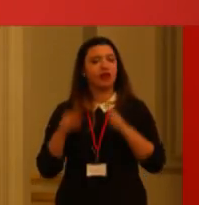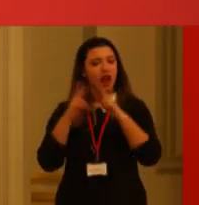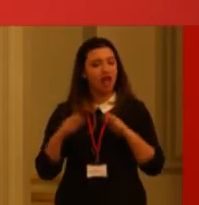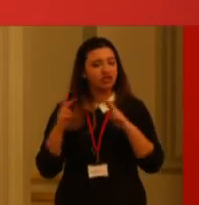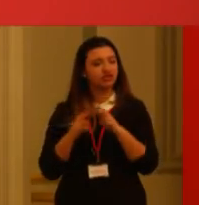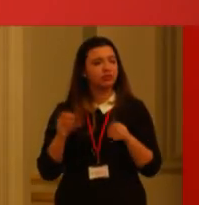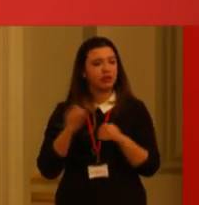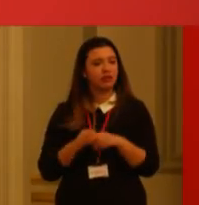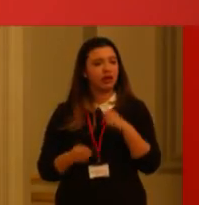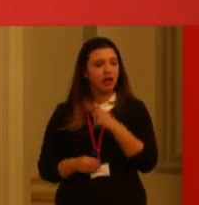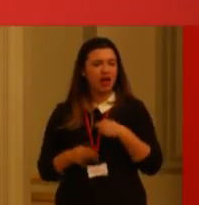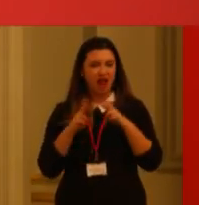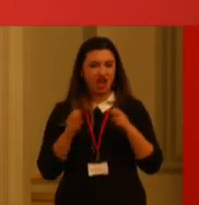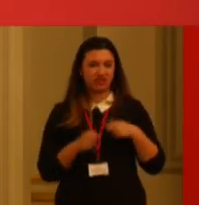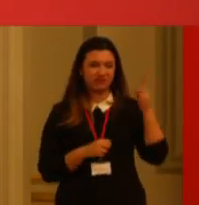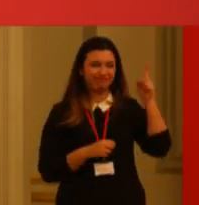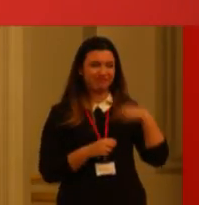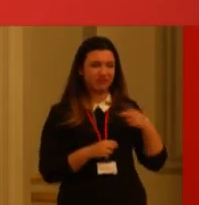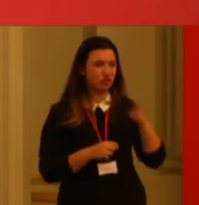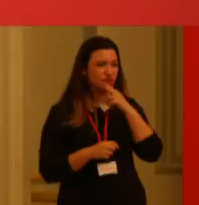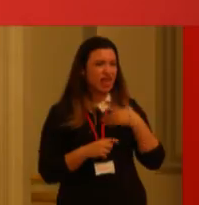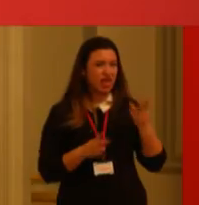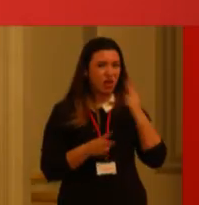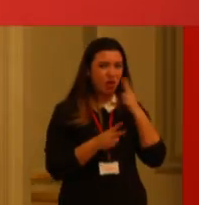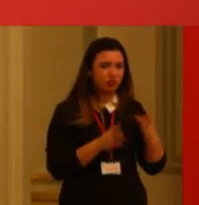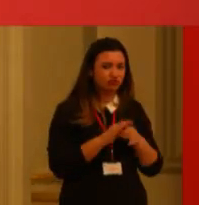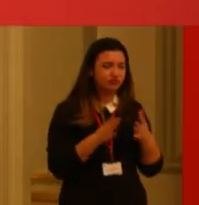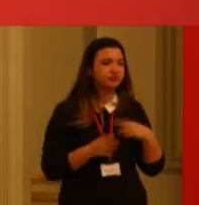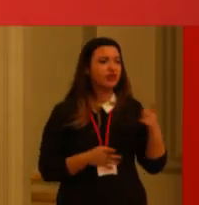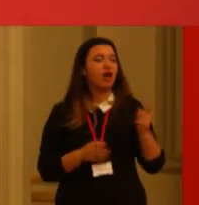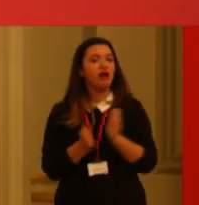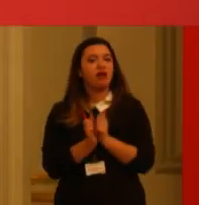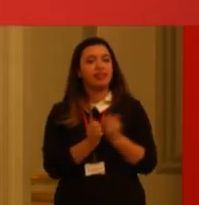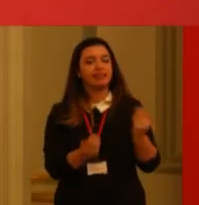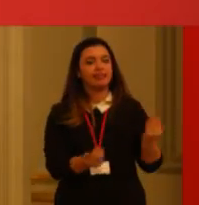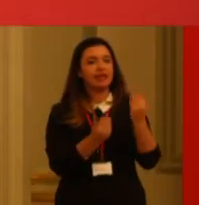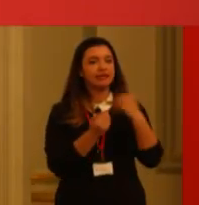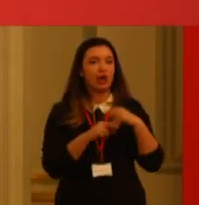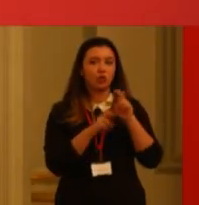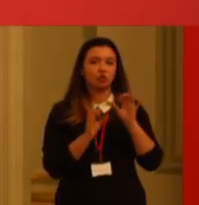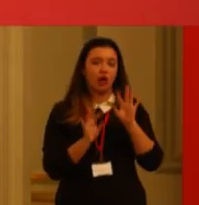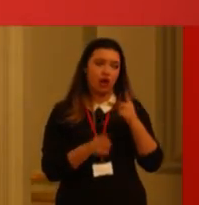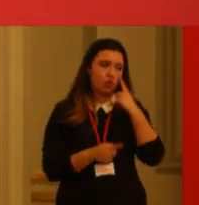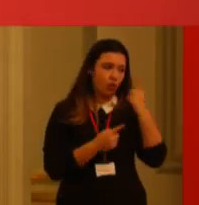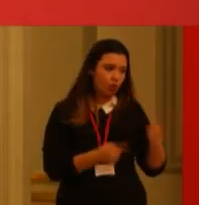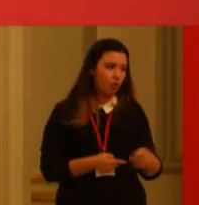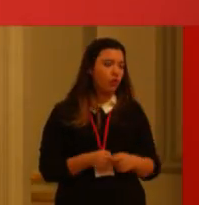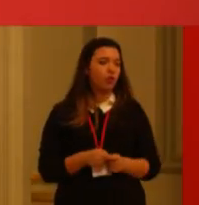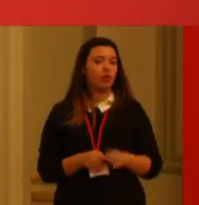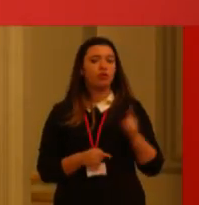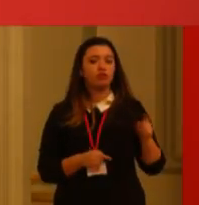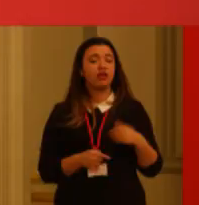capacity to protect children. So in this next generation research, one of the findings was that families are seen as a